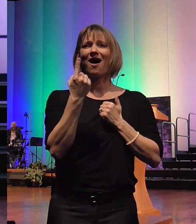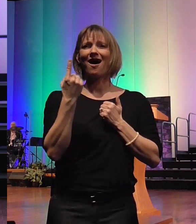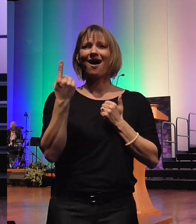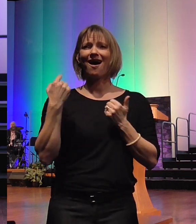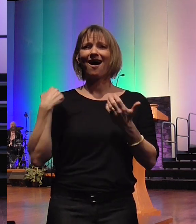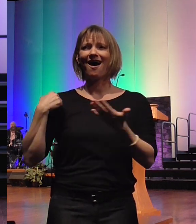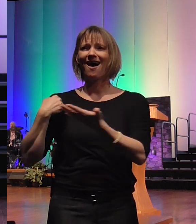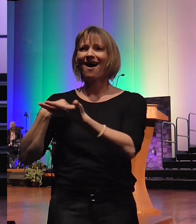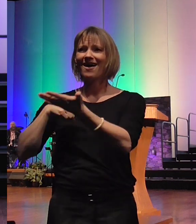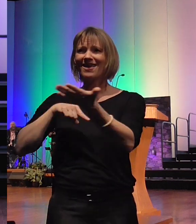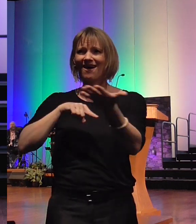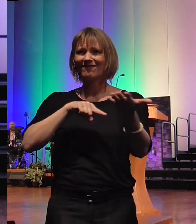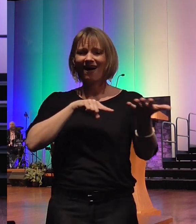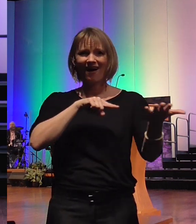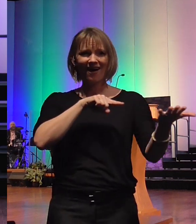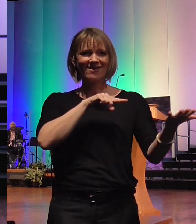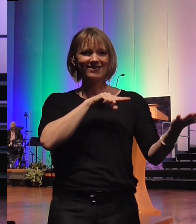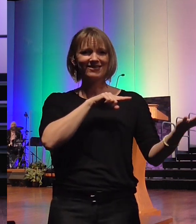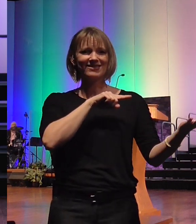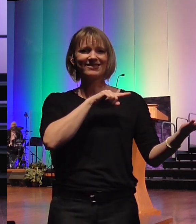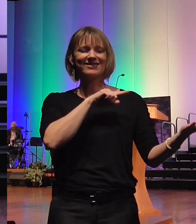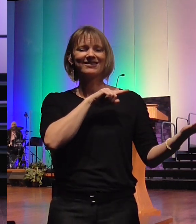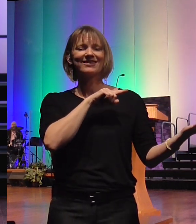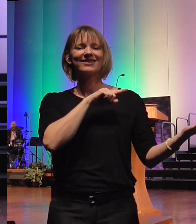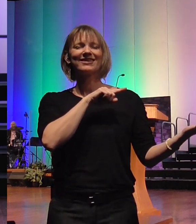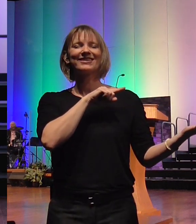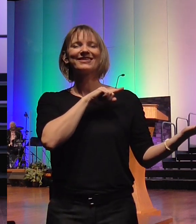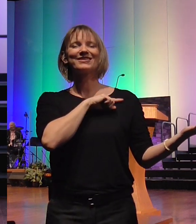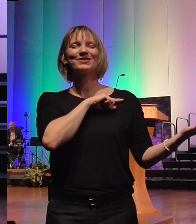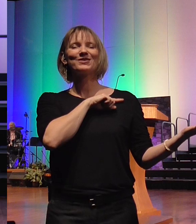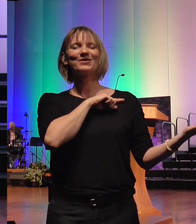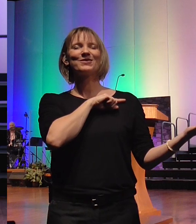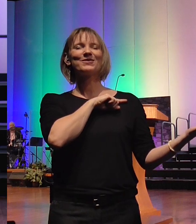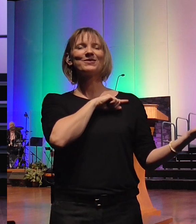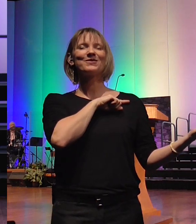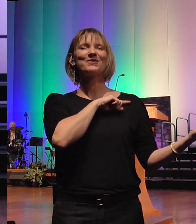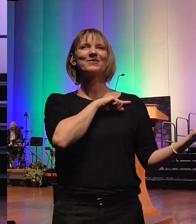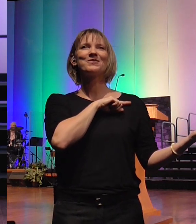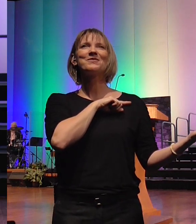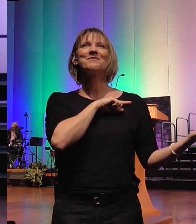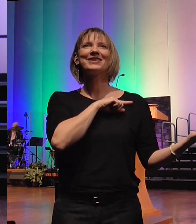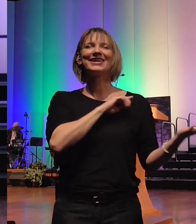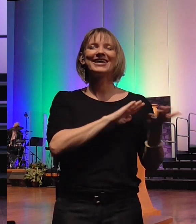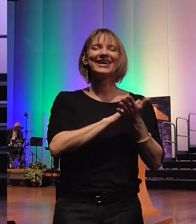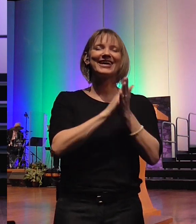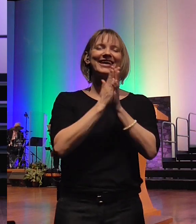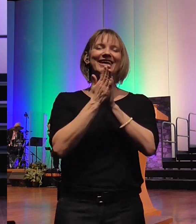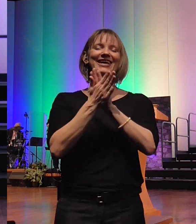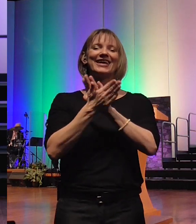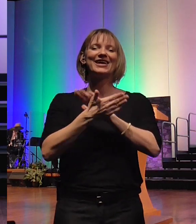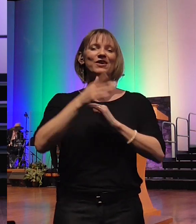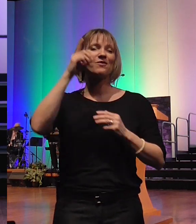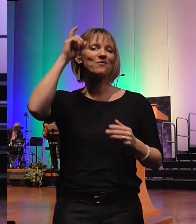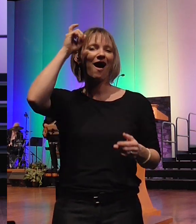every one of us to be